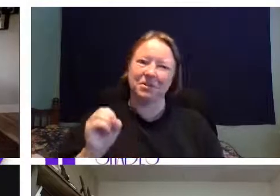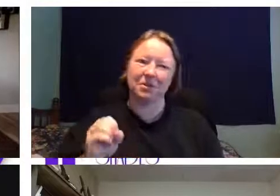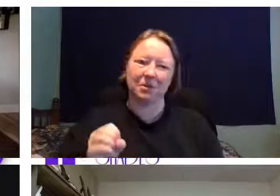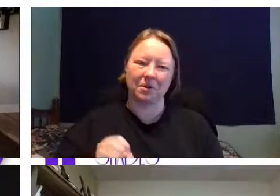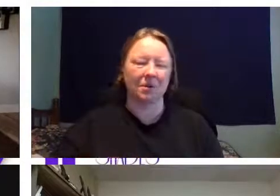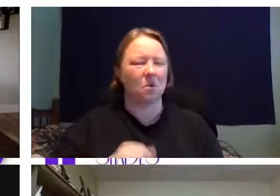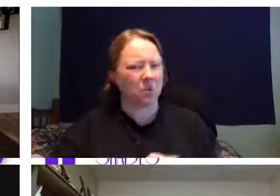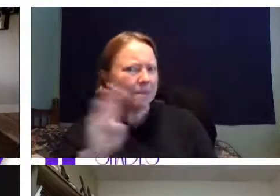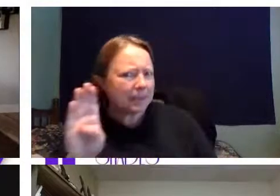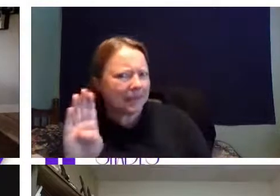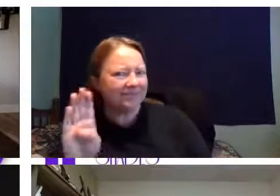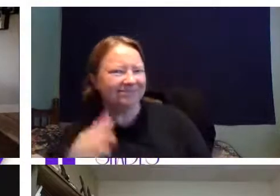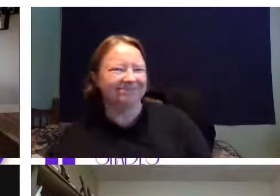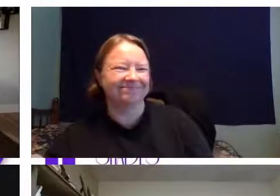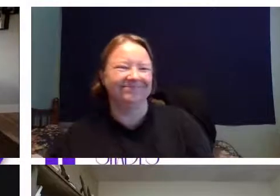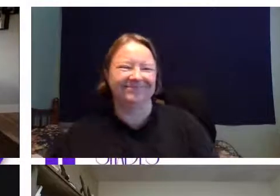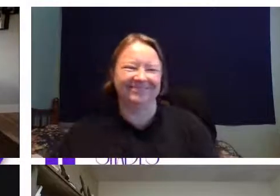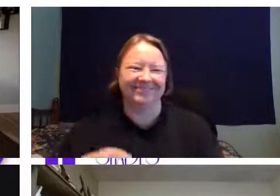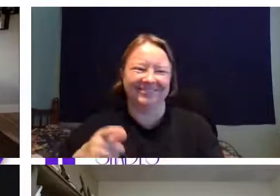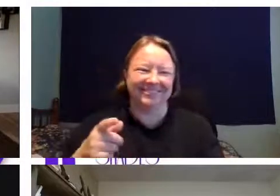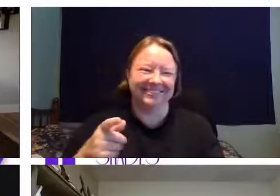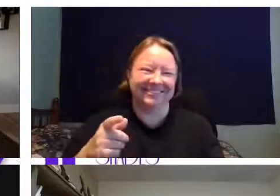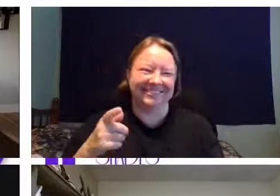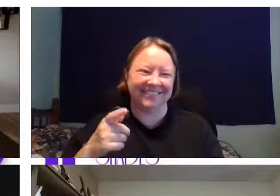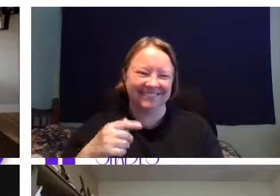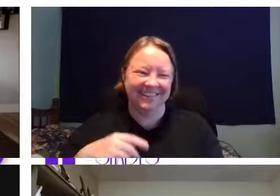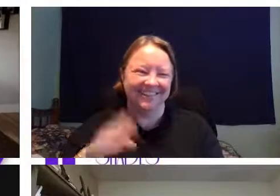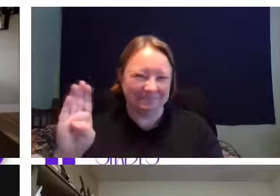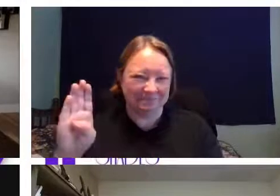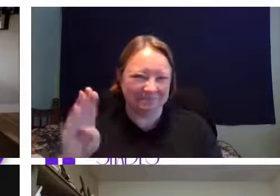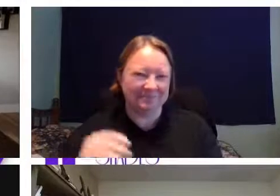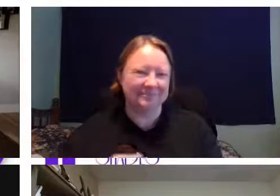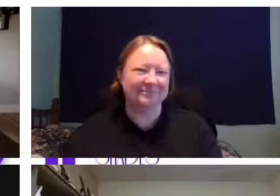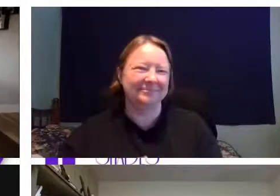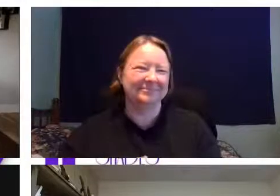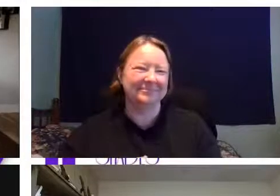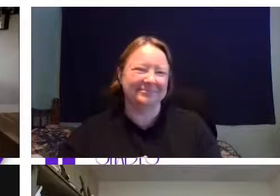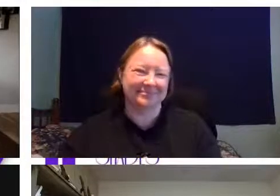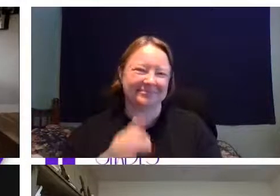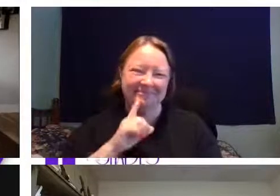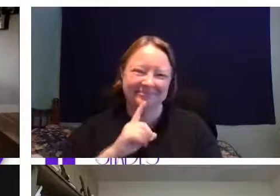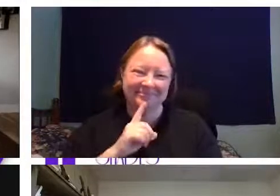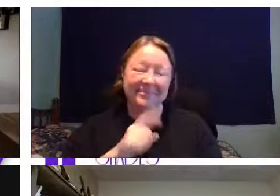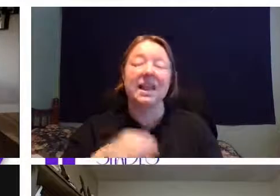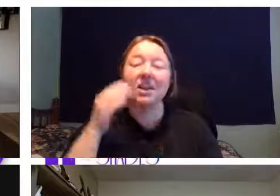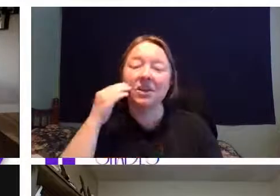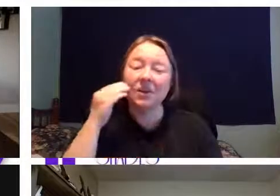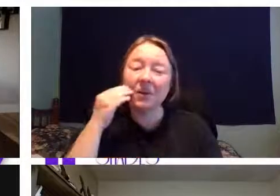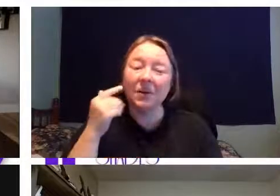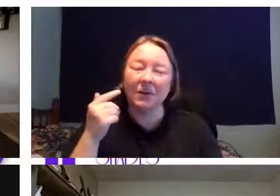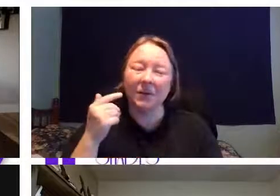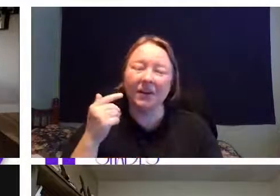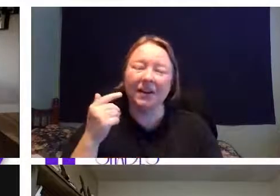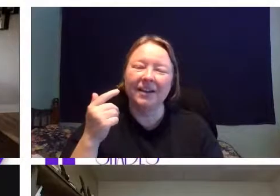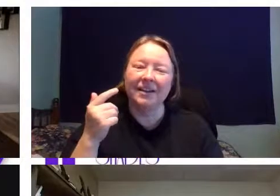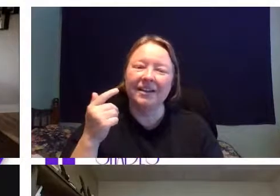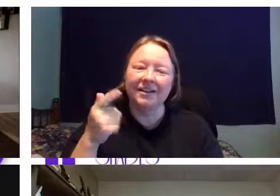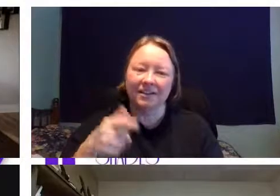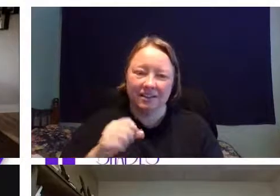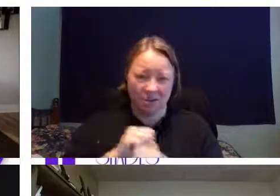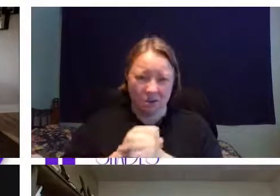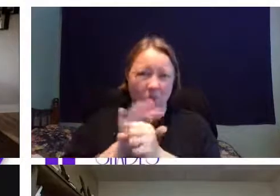a you B. guys, we're nothing. B. So absolutely. Yeah. And it's over COVID, I